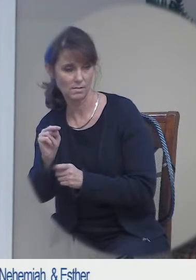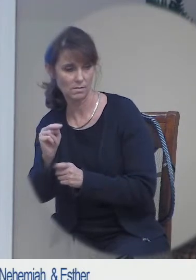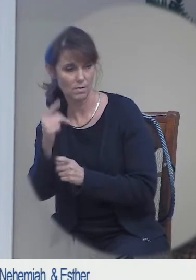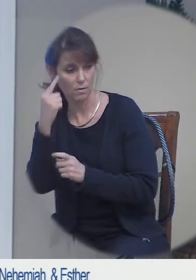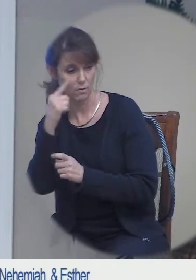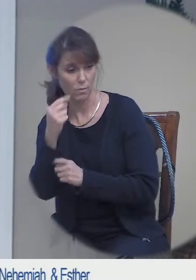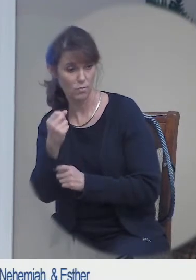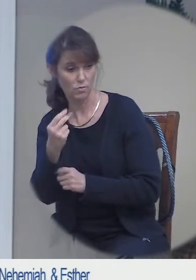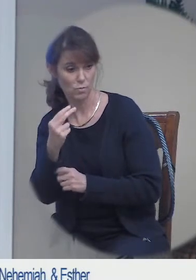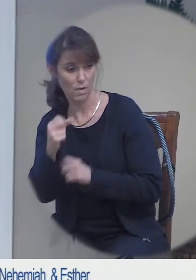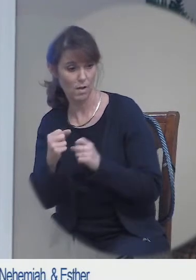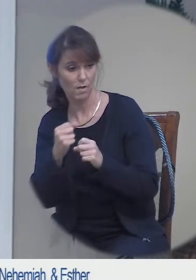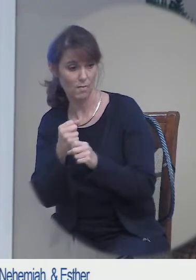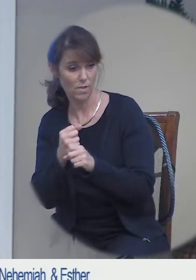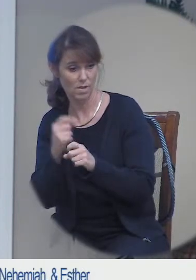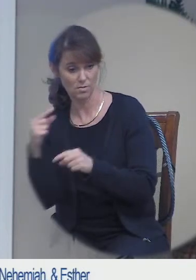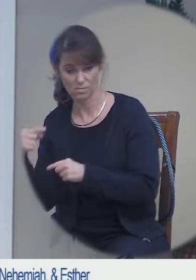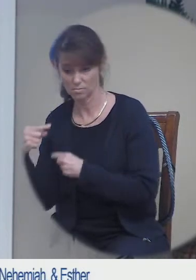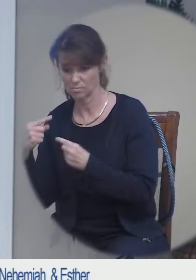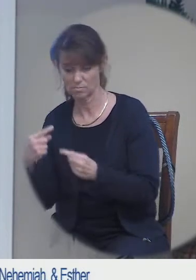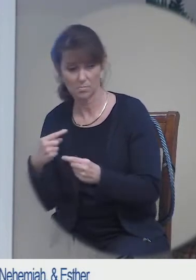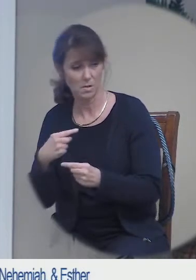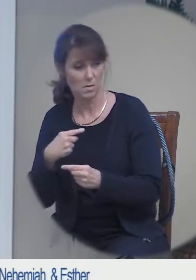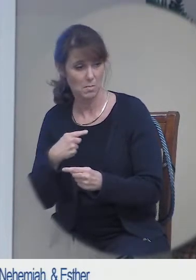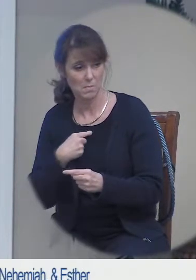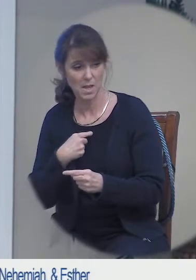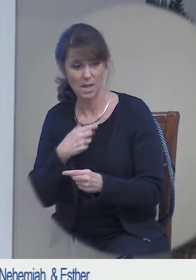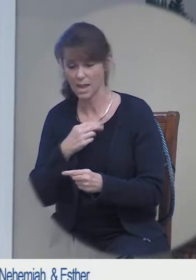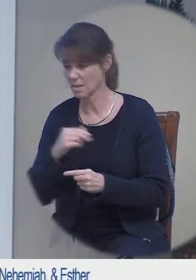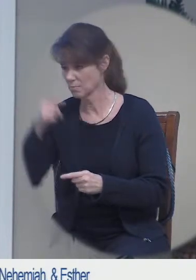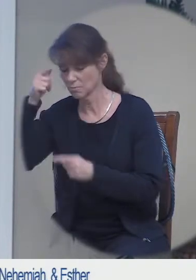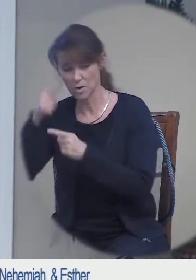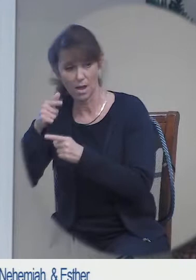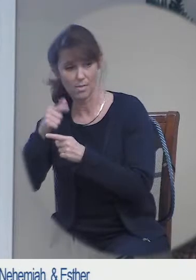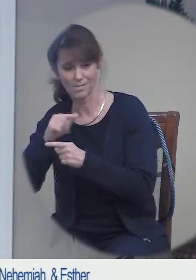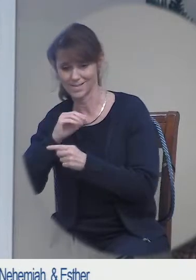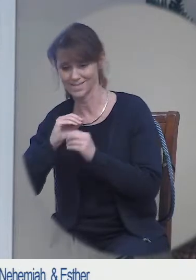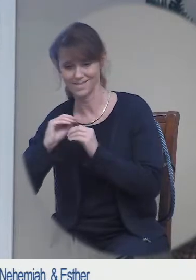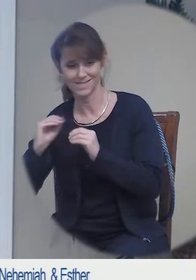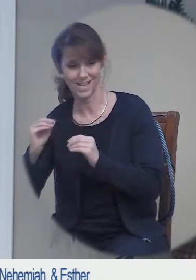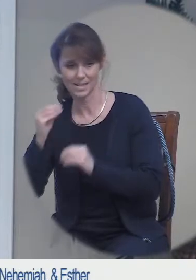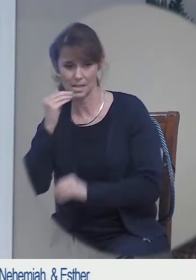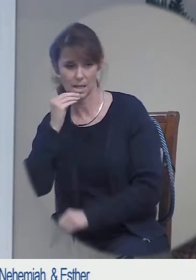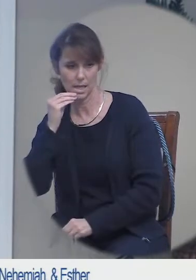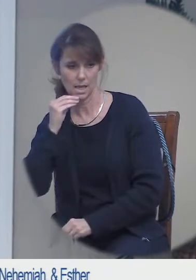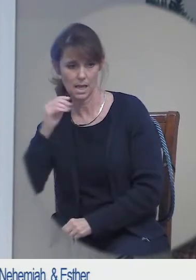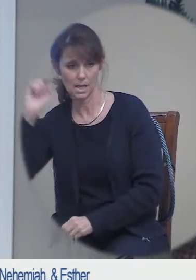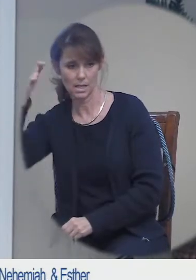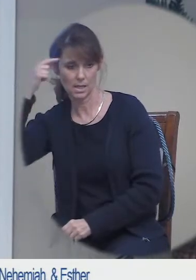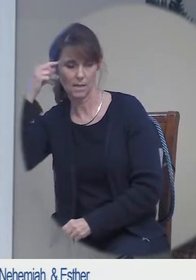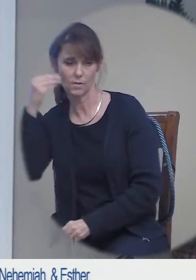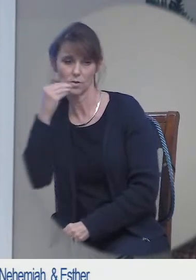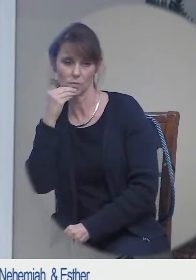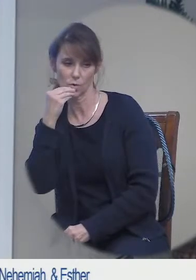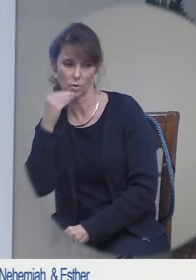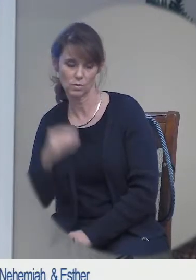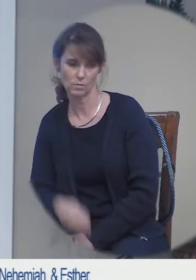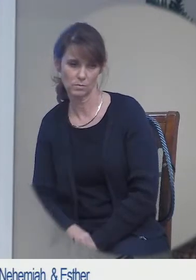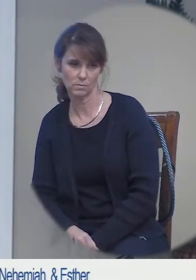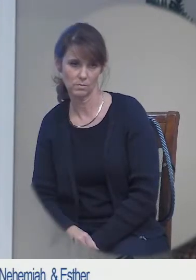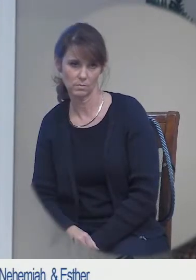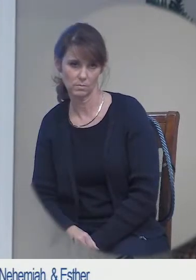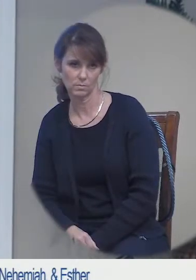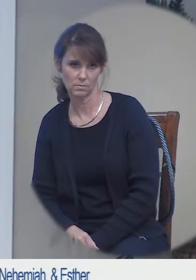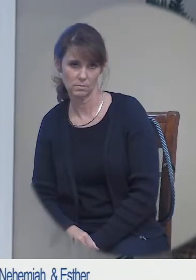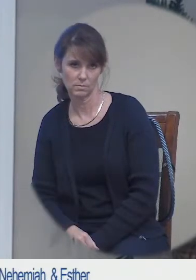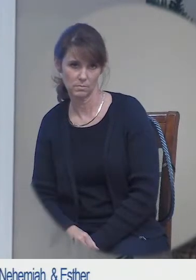my kinsmen have eaten the governor's food allowance. So I've foregone that. He says in verse 15, I